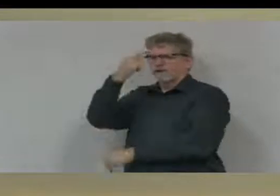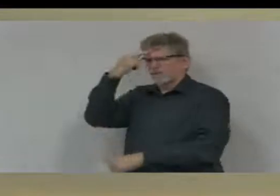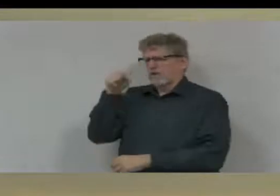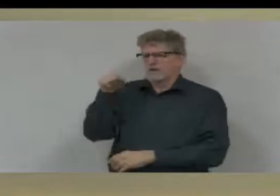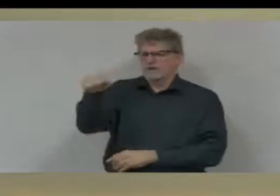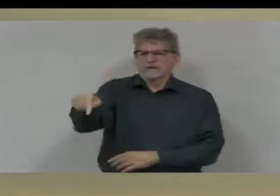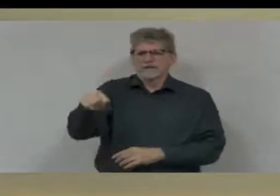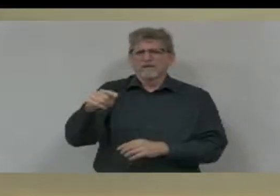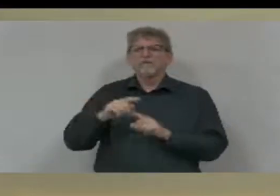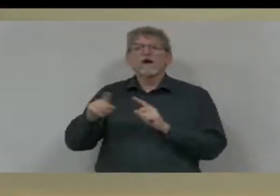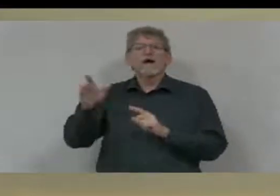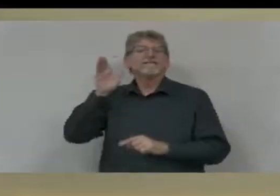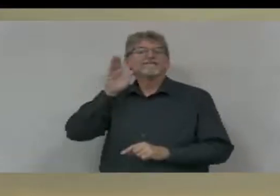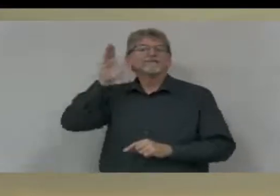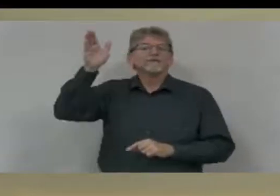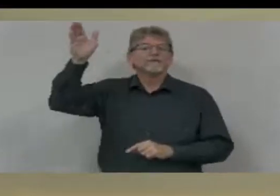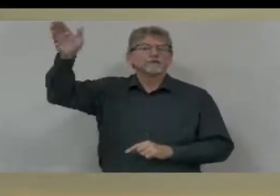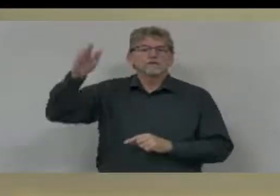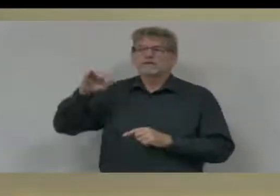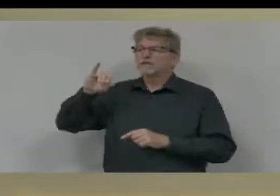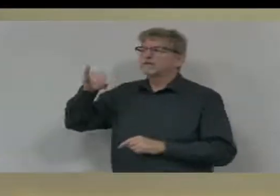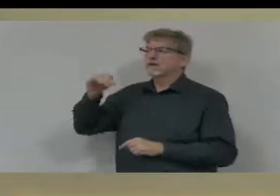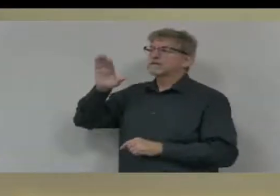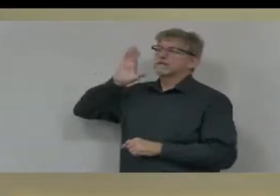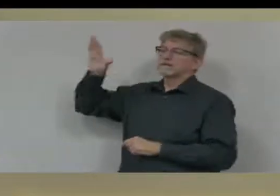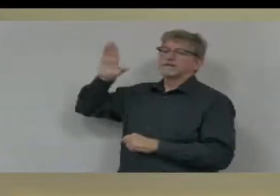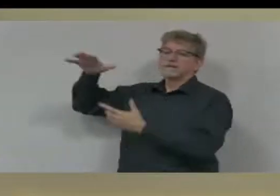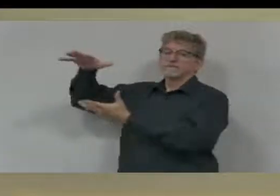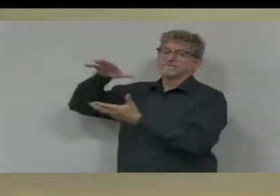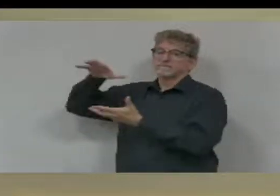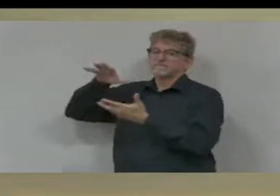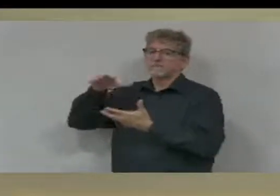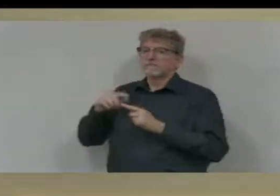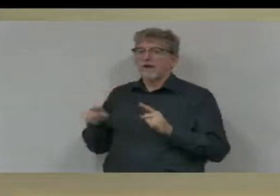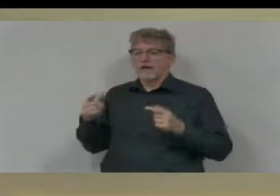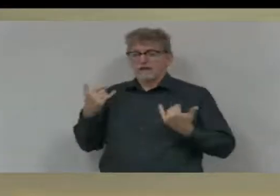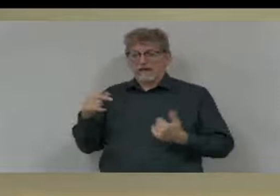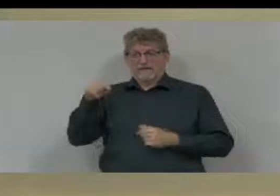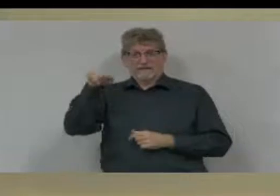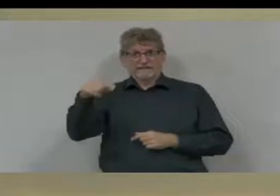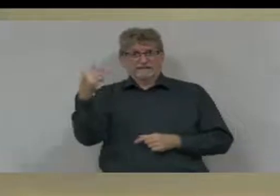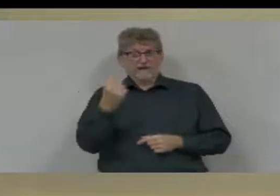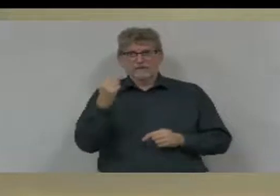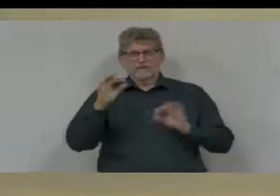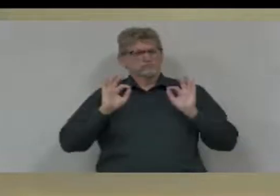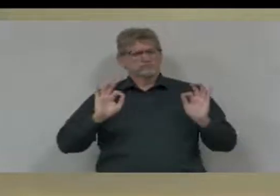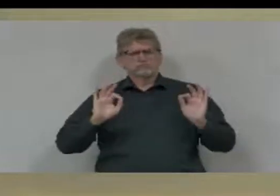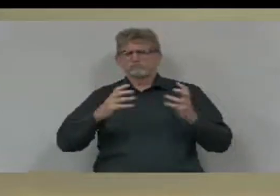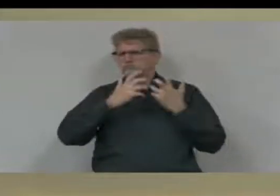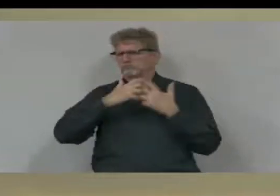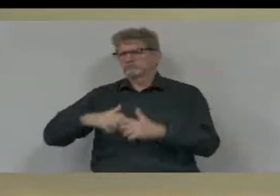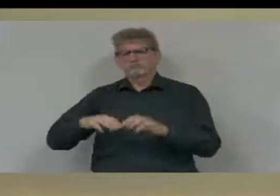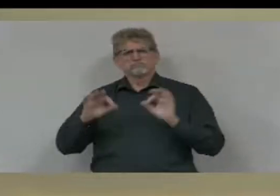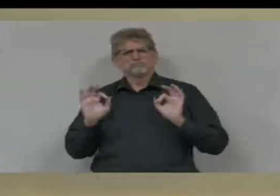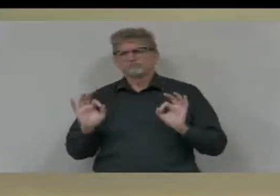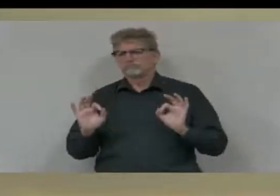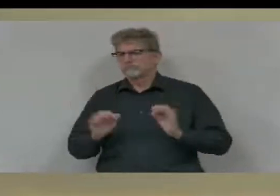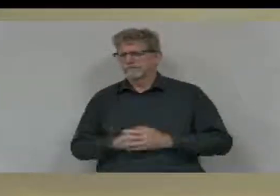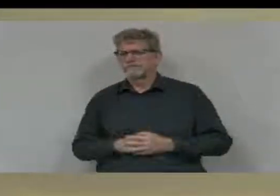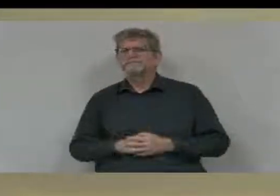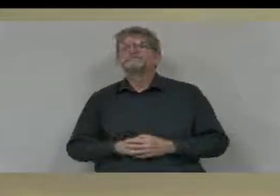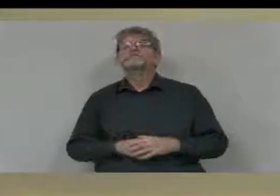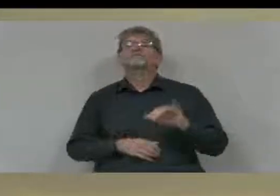& Johnson supply, but we are set for this Saturday. Okay. And I know in the past you've often cited